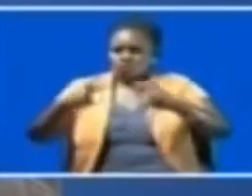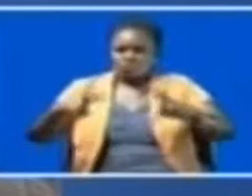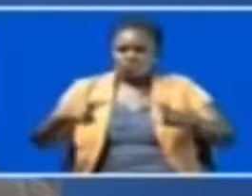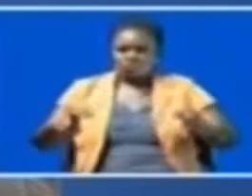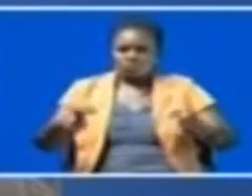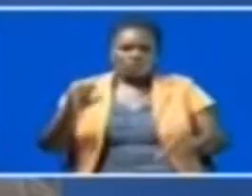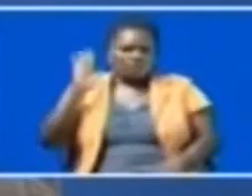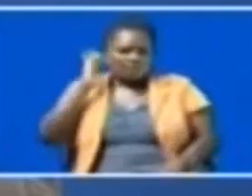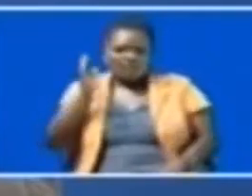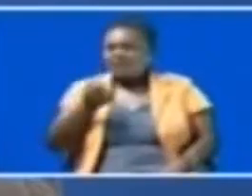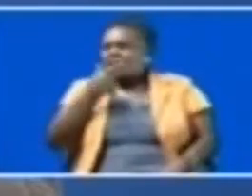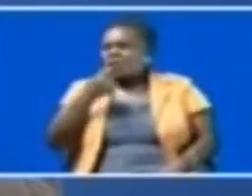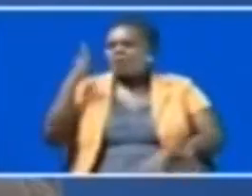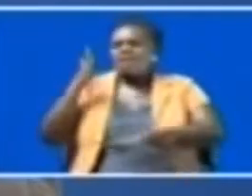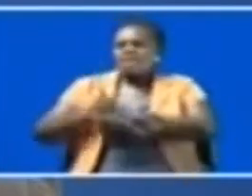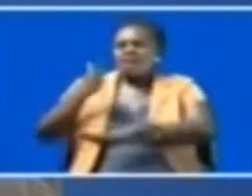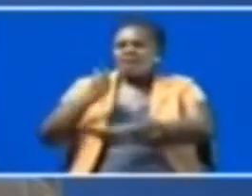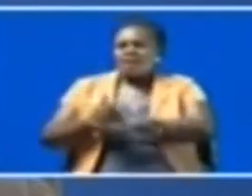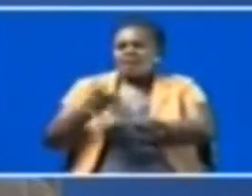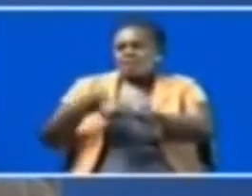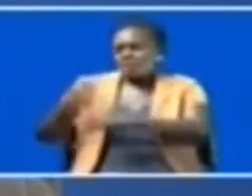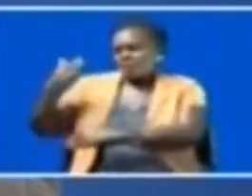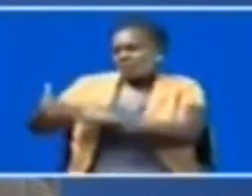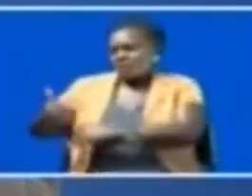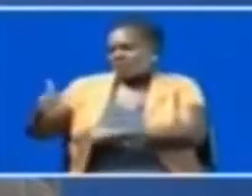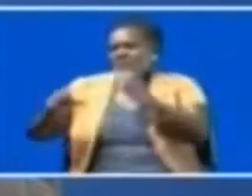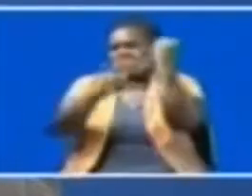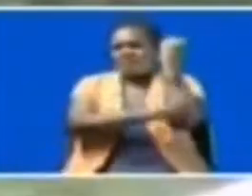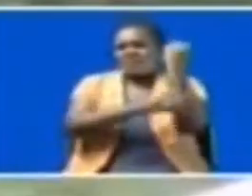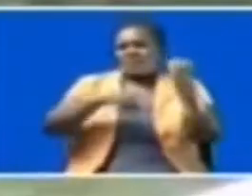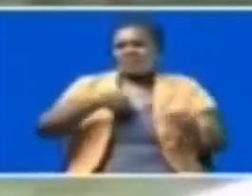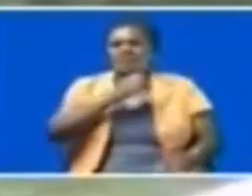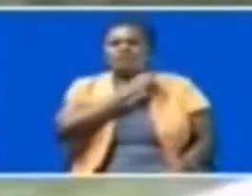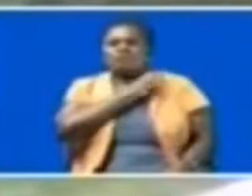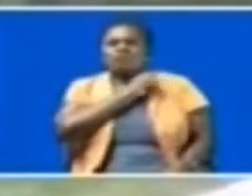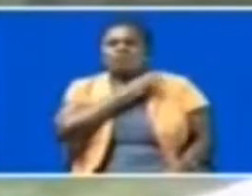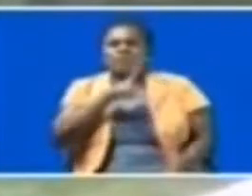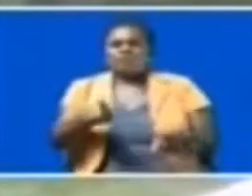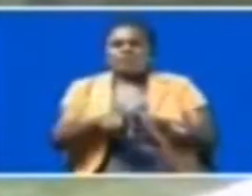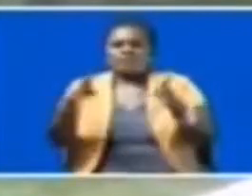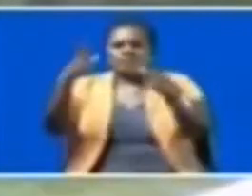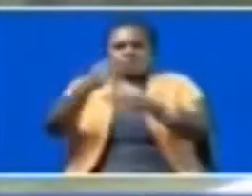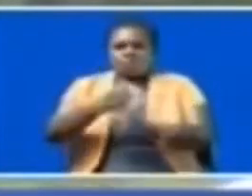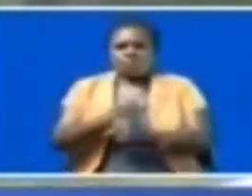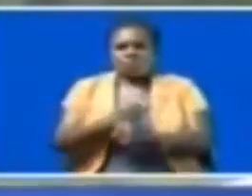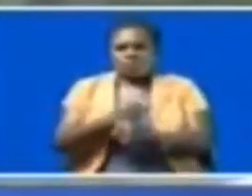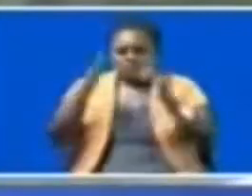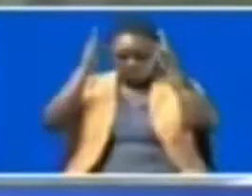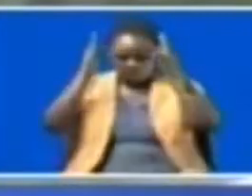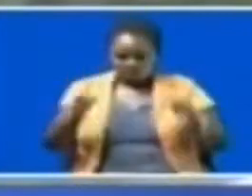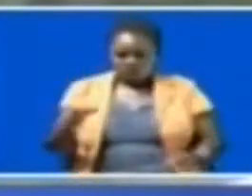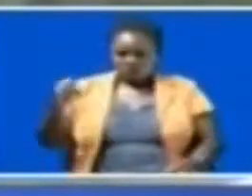taarifa kuzuka za dawa ghushi kutoka nchi jirani. We are complaining as an association the move by